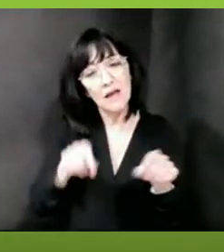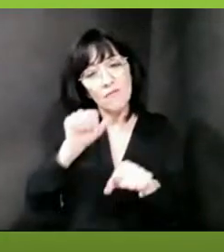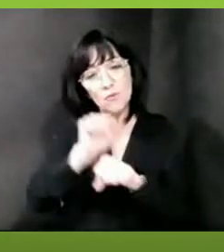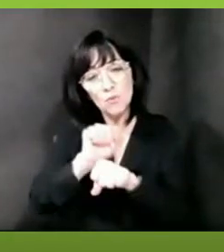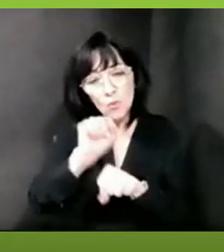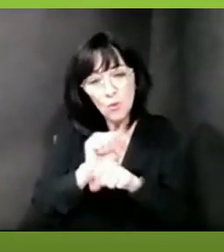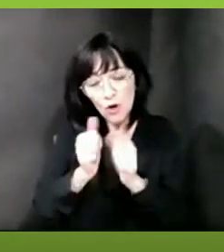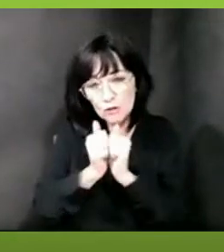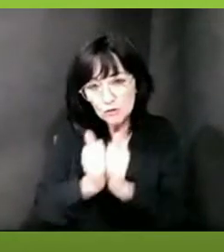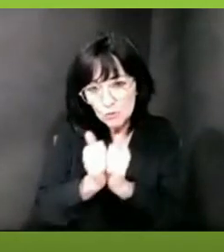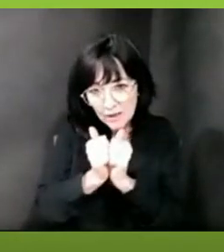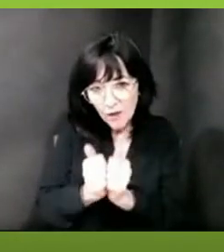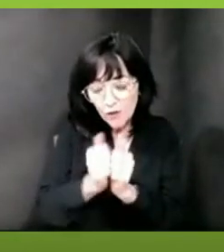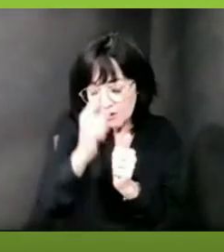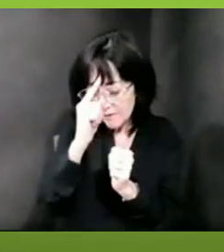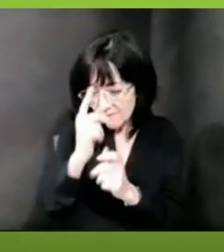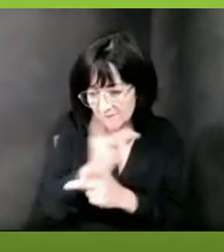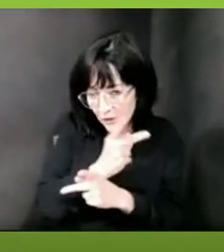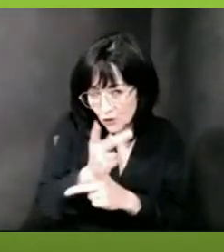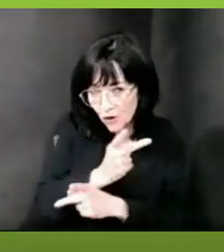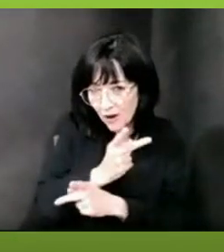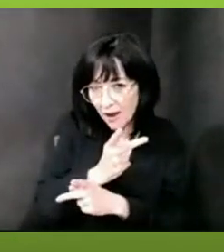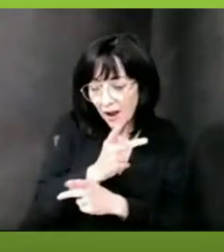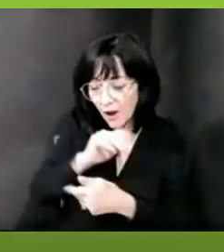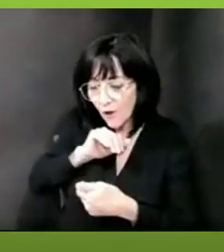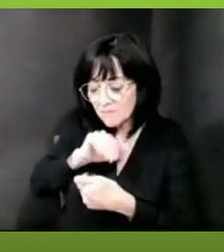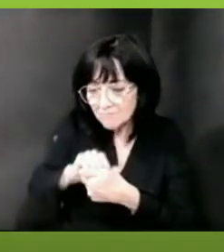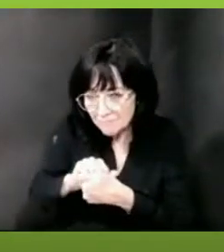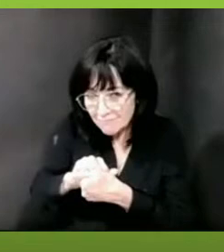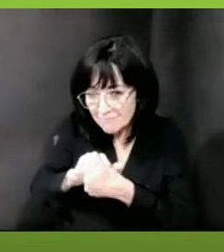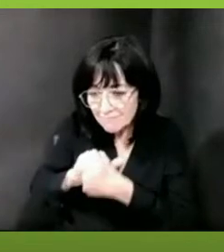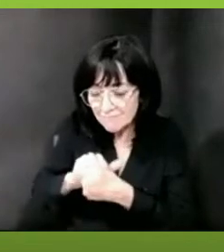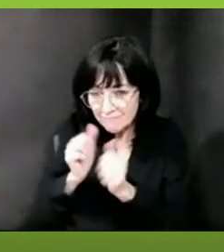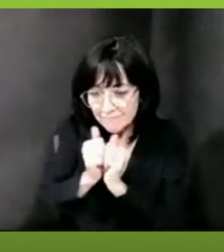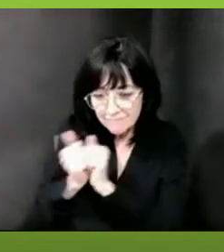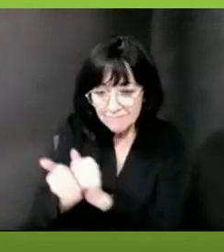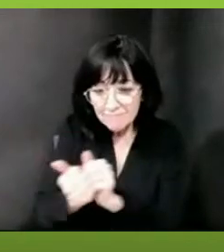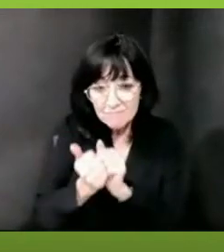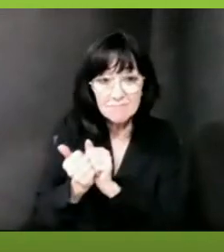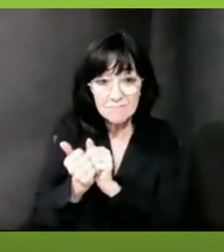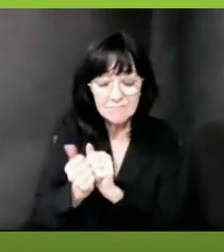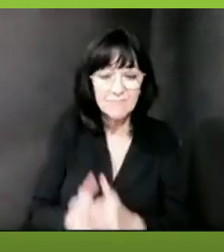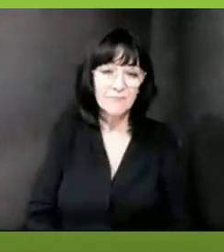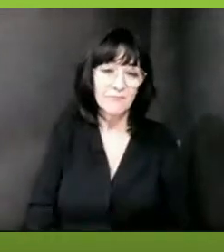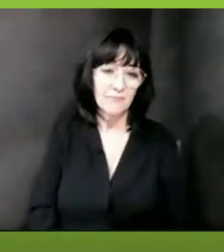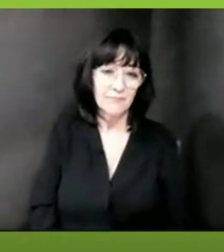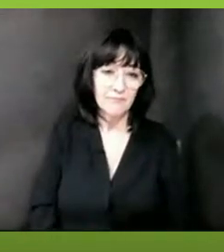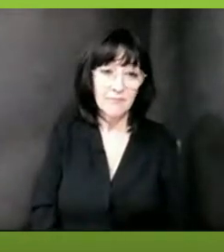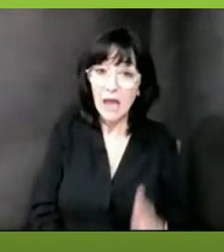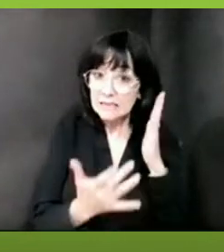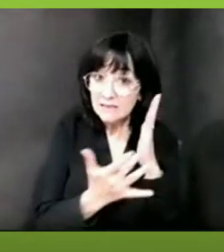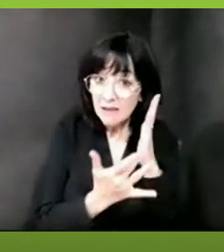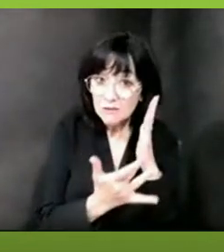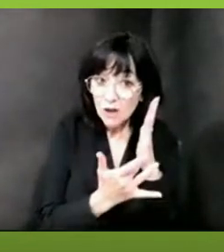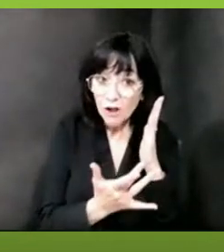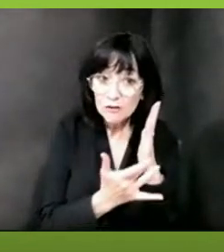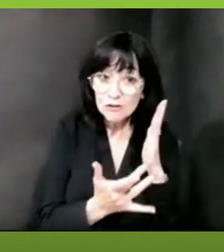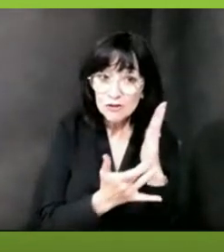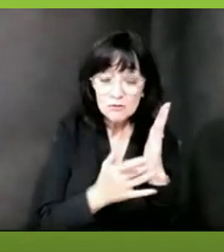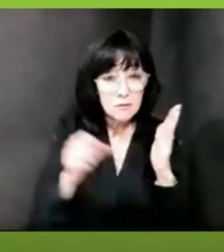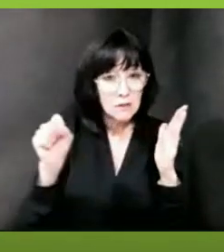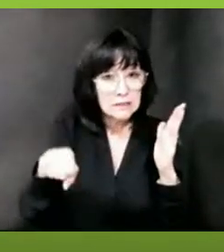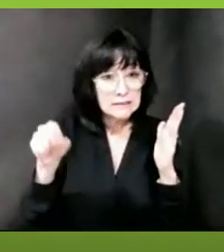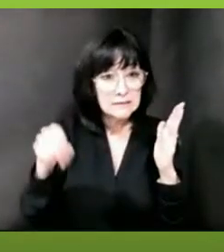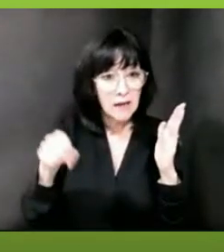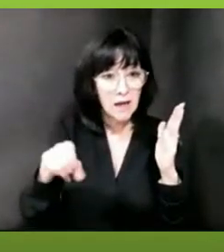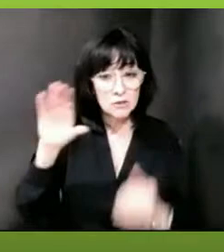to do this together. We can learn together. Learning technology, while Zoom is great now, in the beginning,